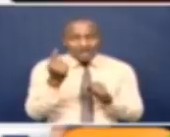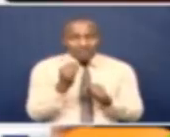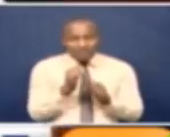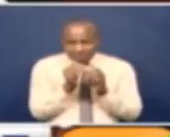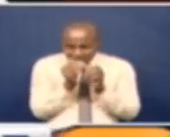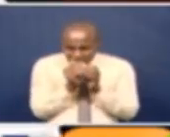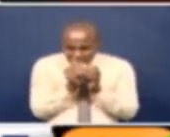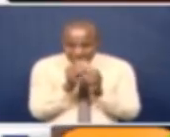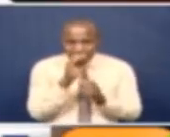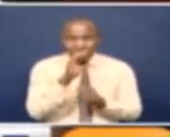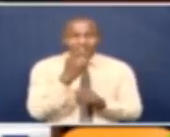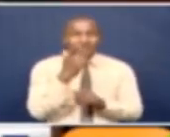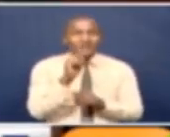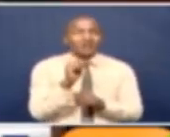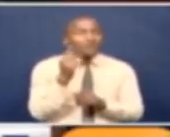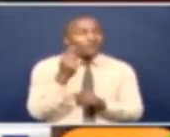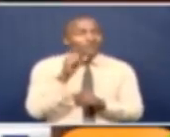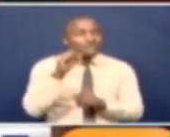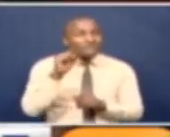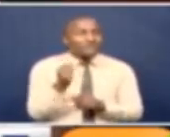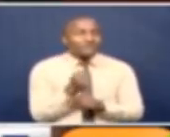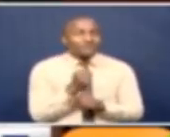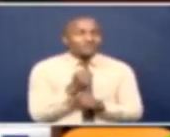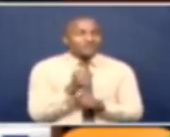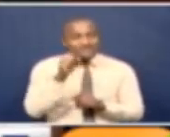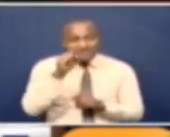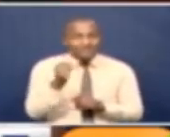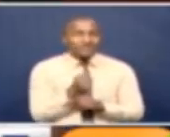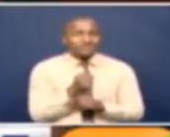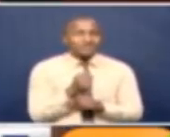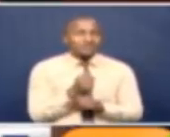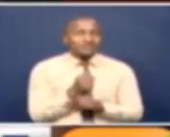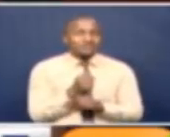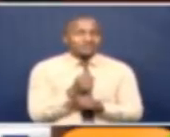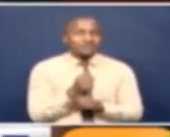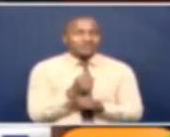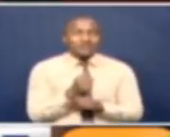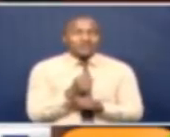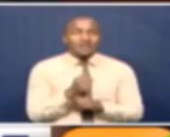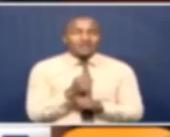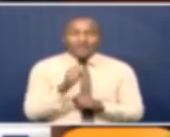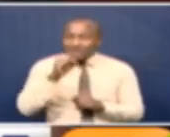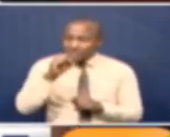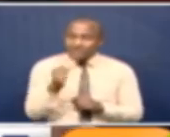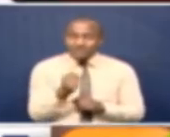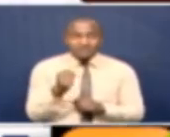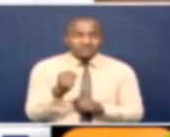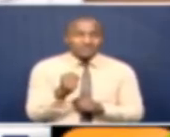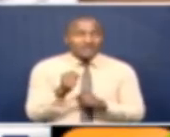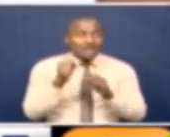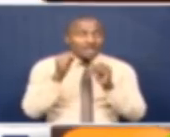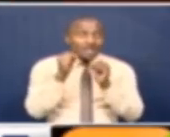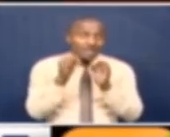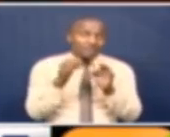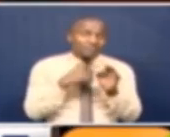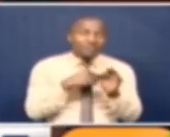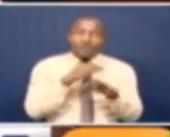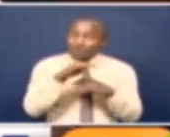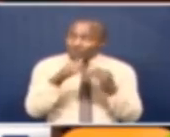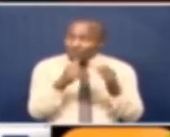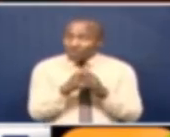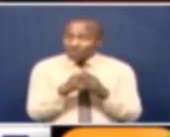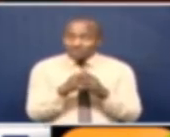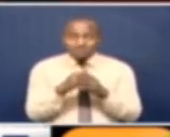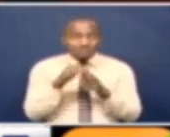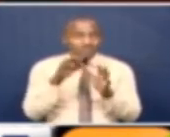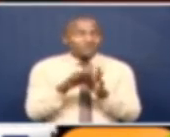clan. We're only 5,000, buddy. 5,000. The Ildemat are only 5,000. Even if I took all the Ildemat votes, I would